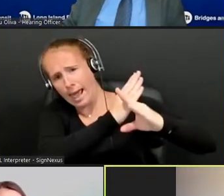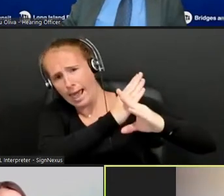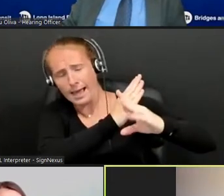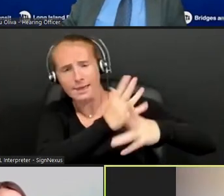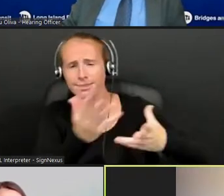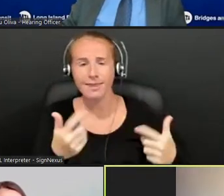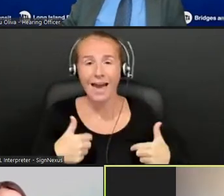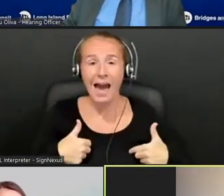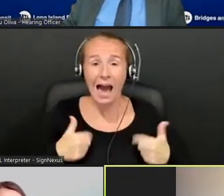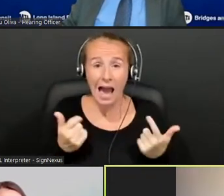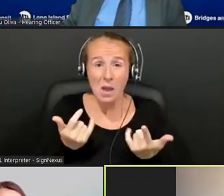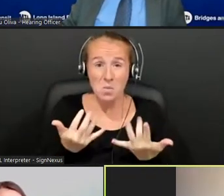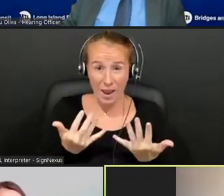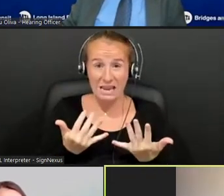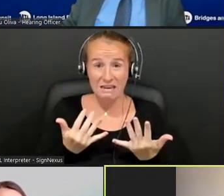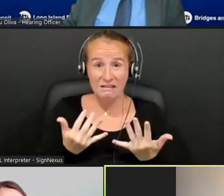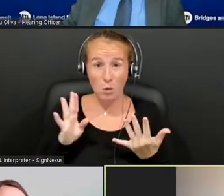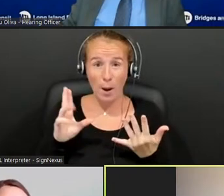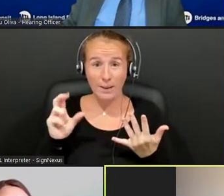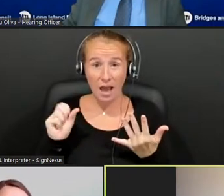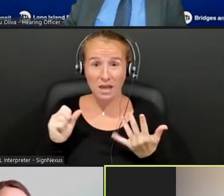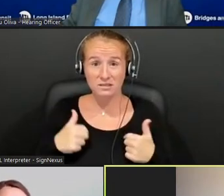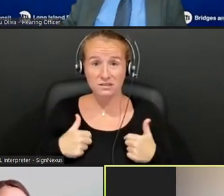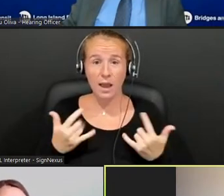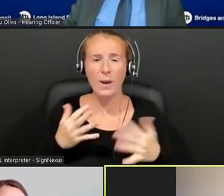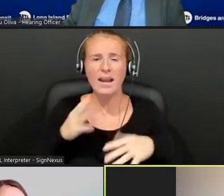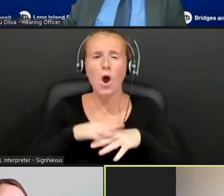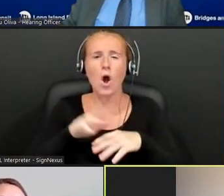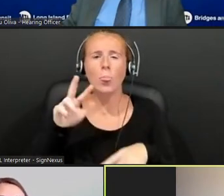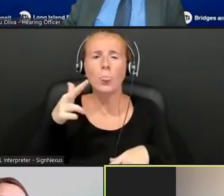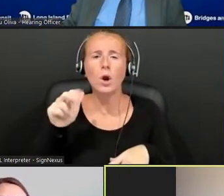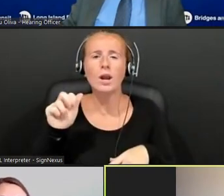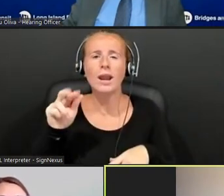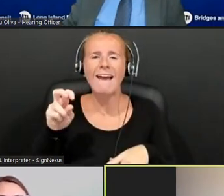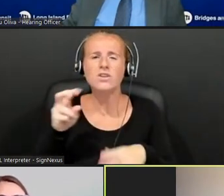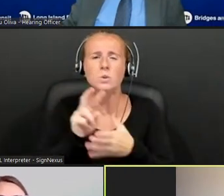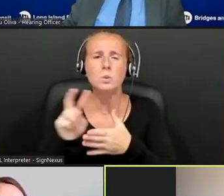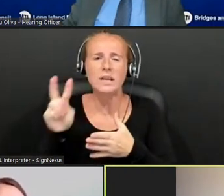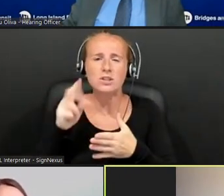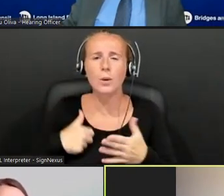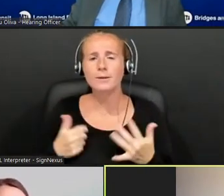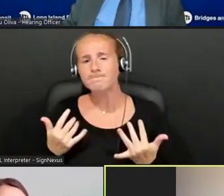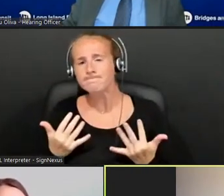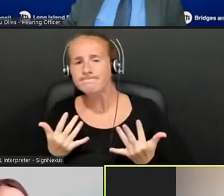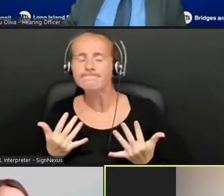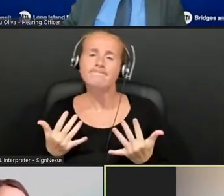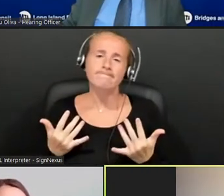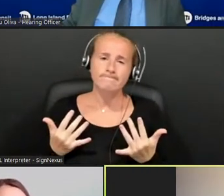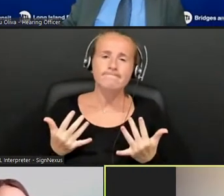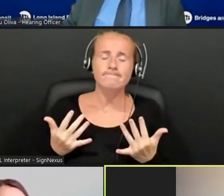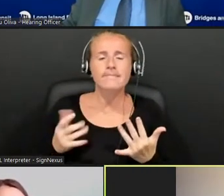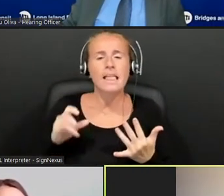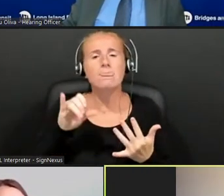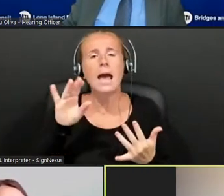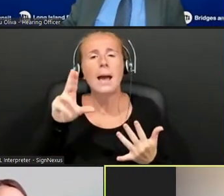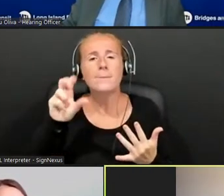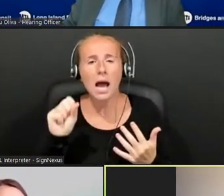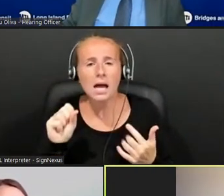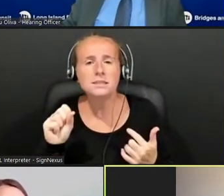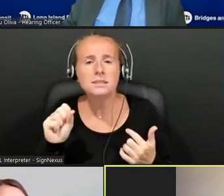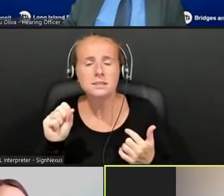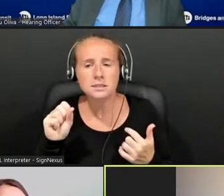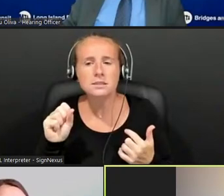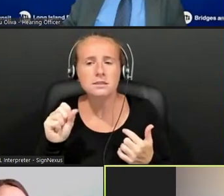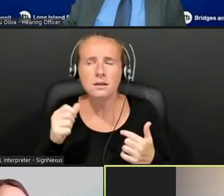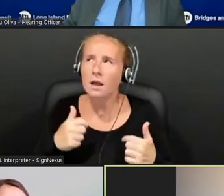I waited for a bus on Third Avenue two weeks ago that bus our third